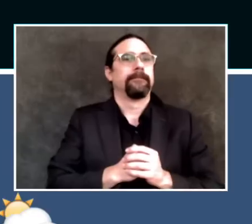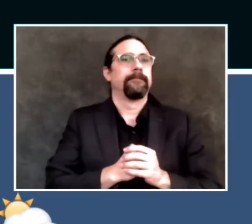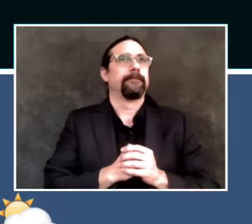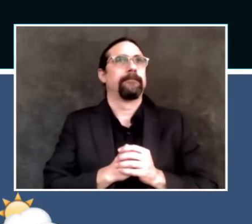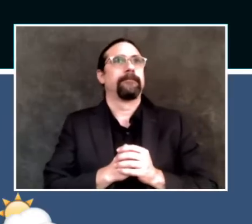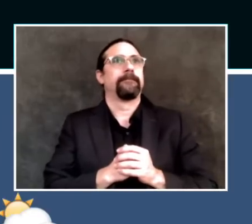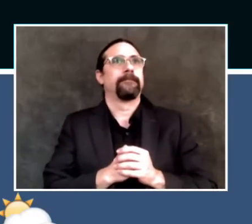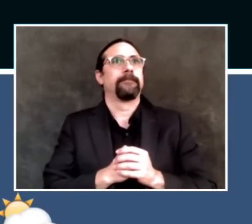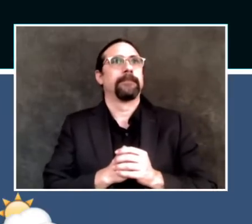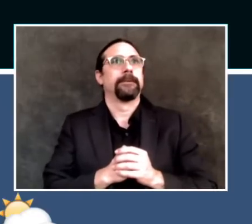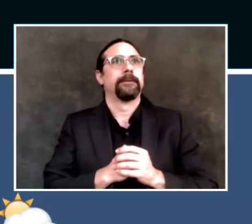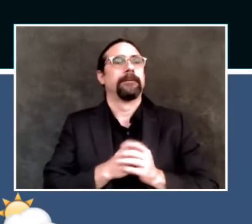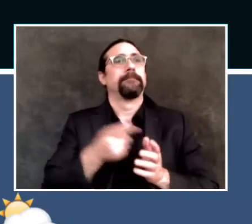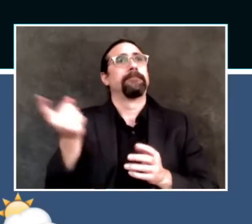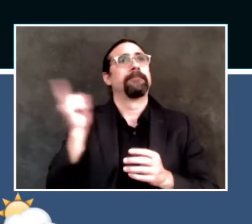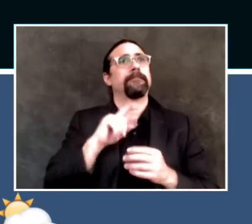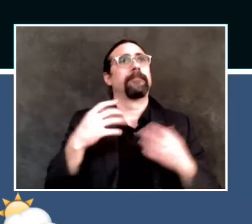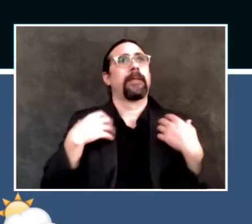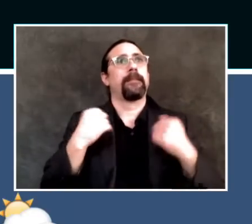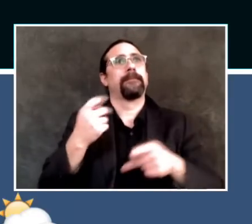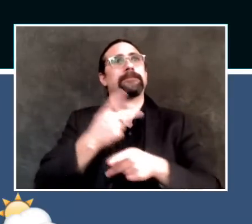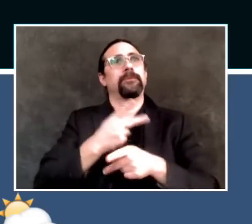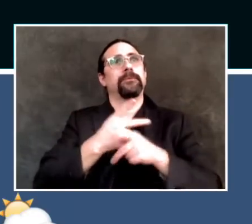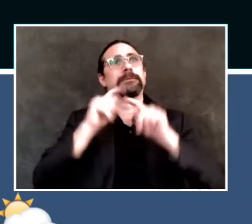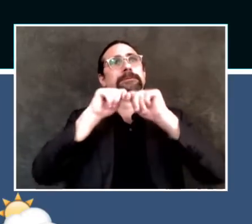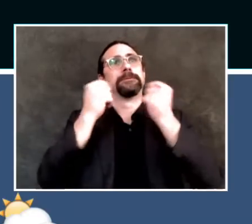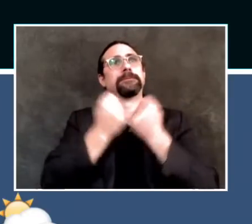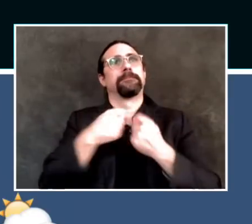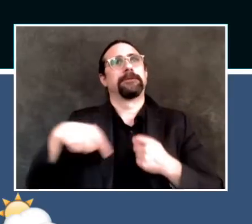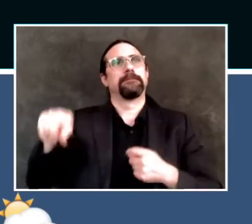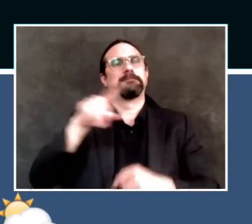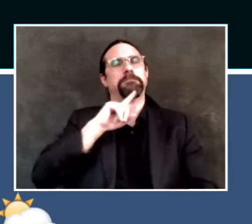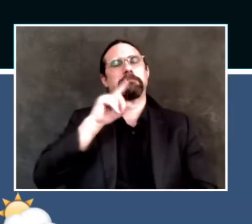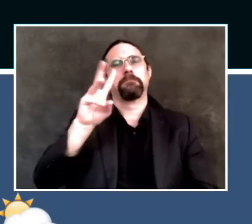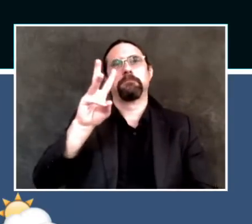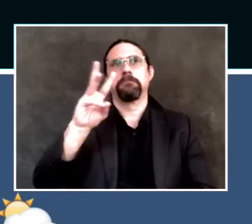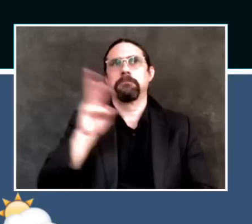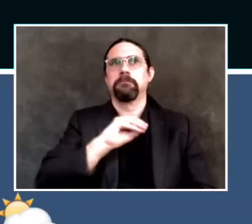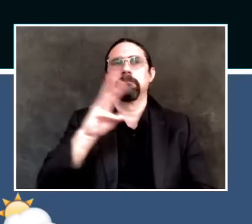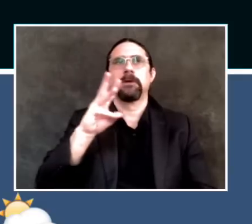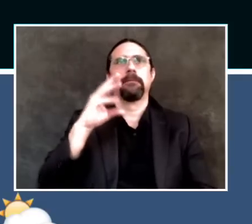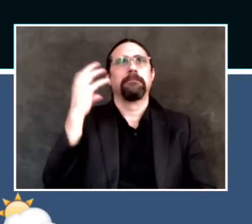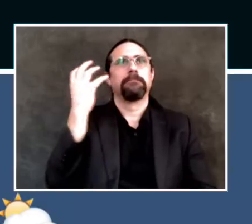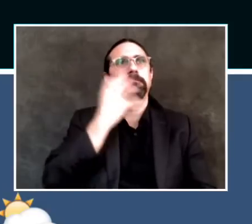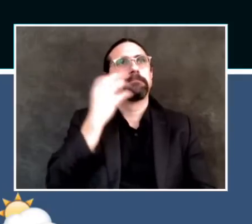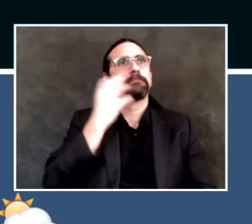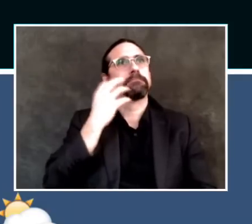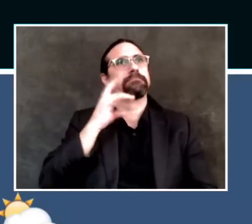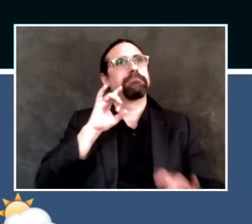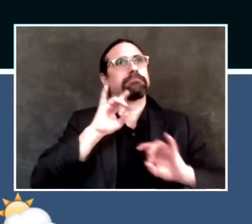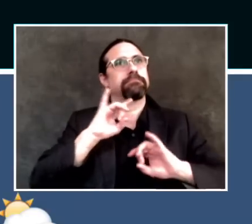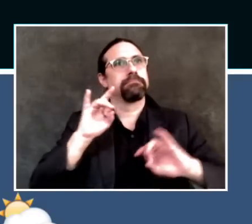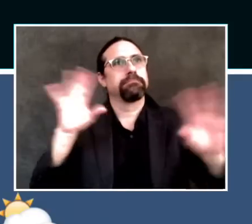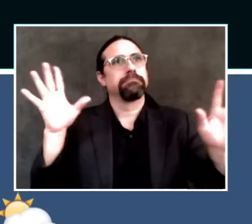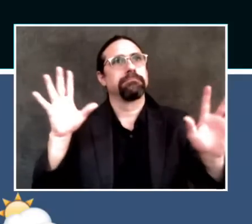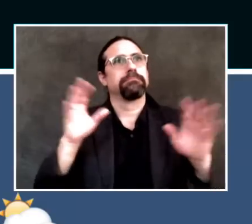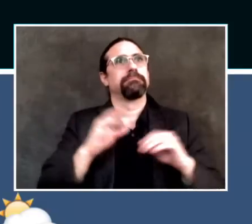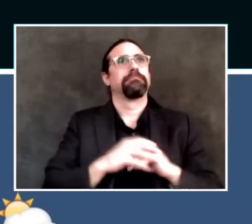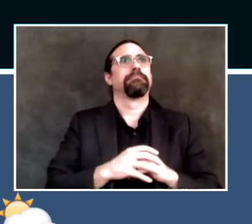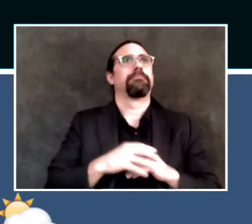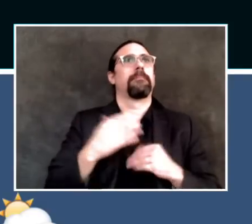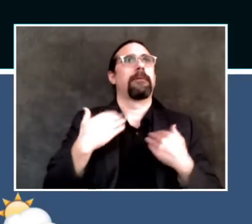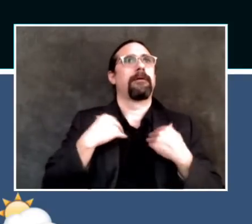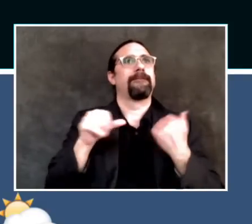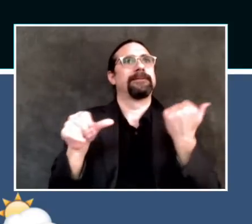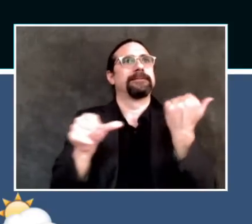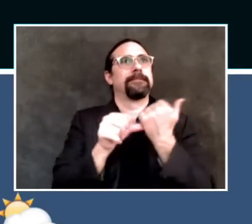Our Deputy Mayor for Health and Human Services, Dr. Raul Perea-Hense, the team, of course, at Department of Health, Dr.